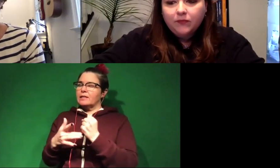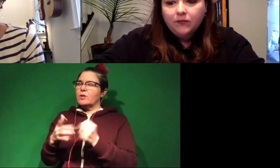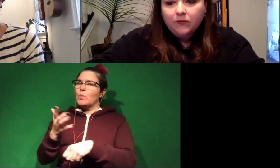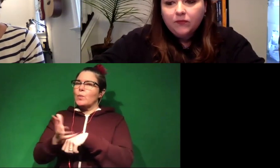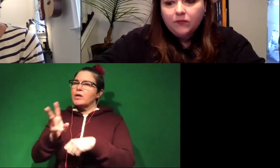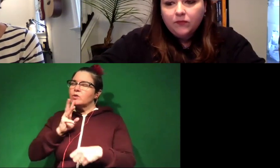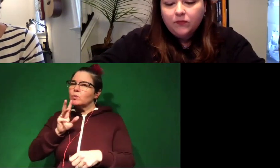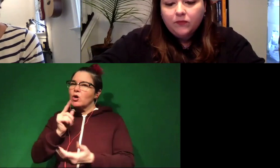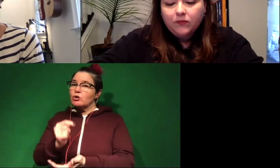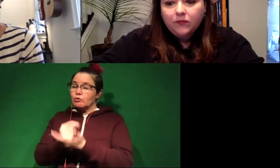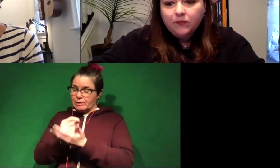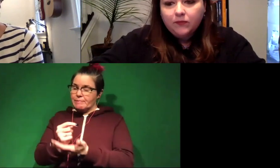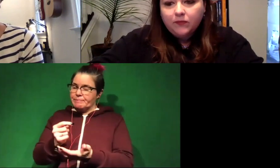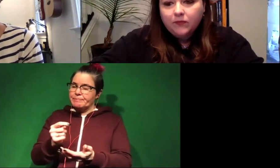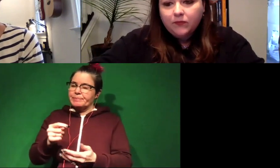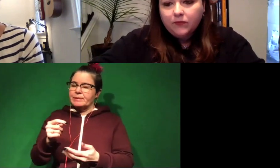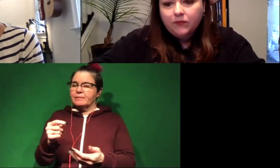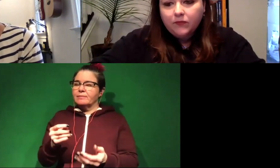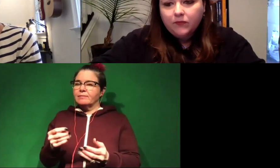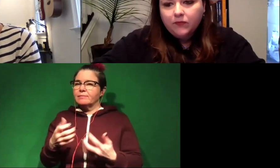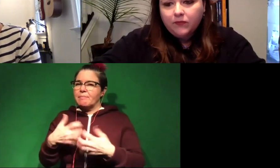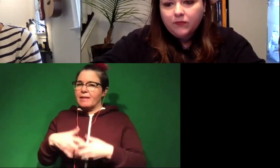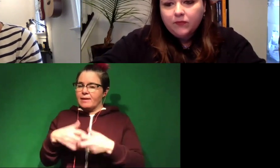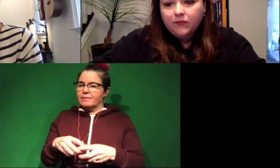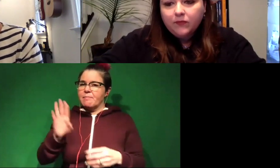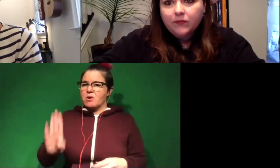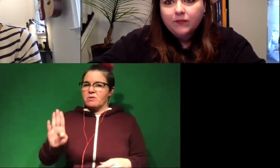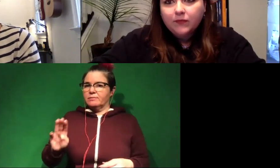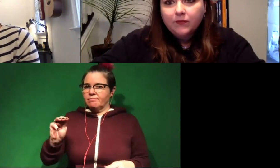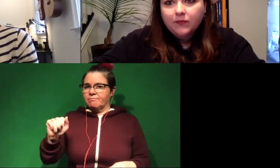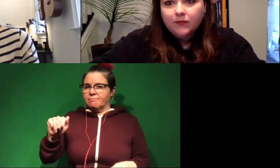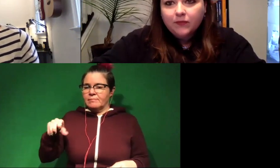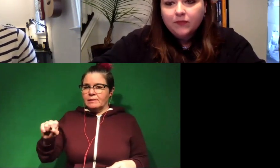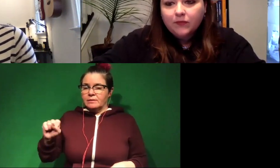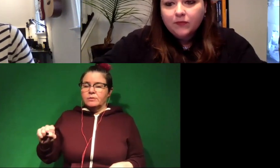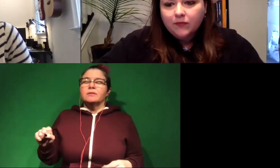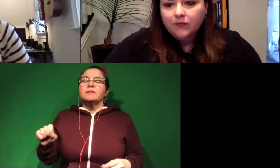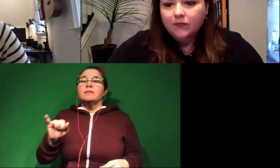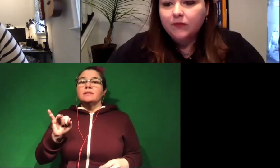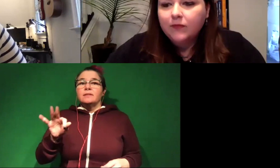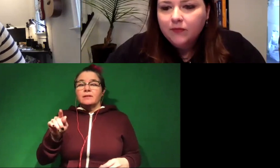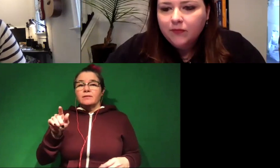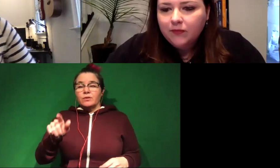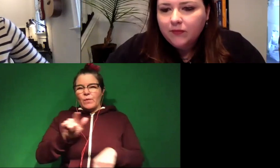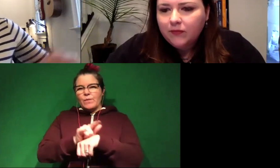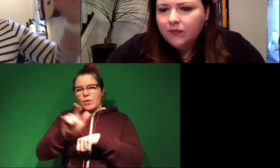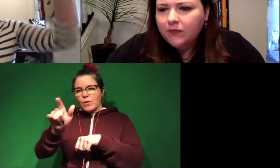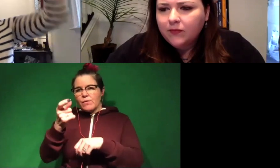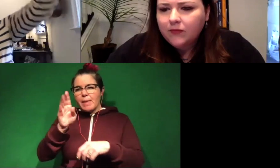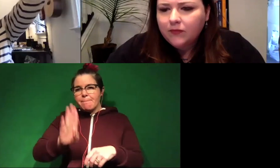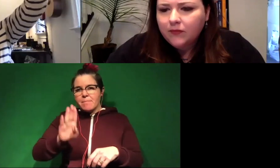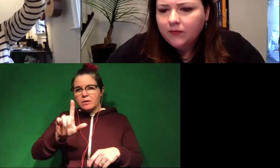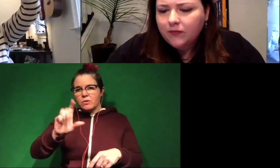treatment plant on Deer Island in Boston, Massachusetts. And we had, if any of you ever flown in out of Boston Logan Airport, you see those